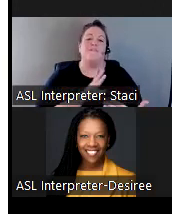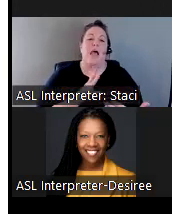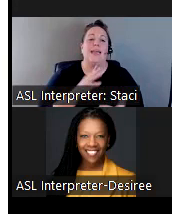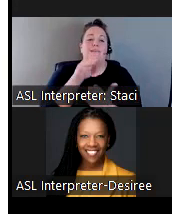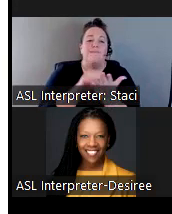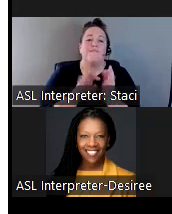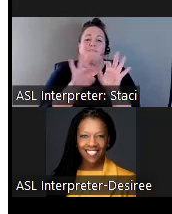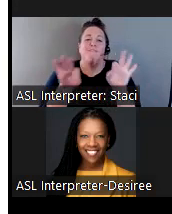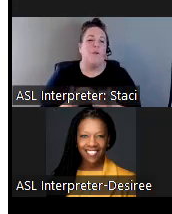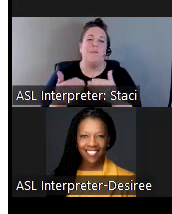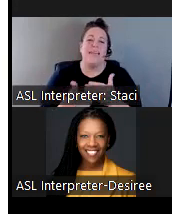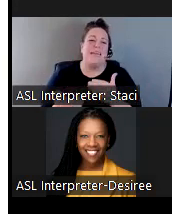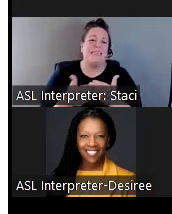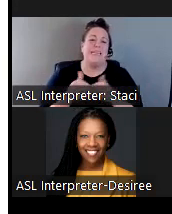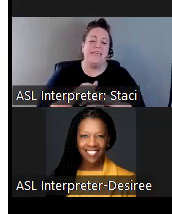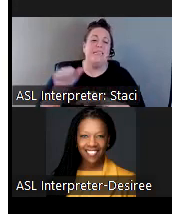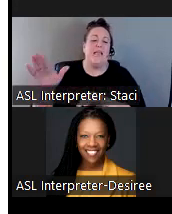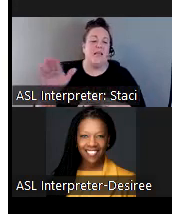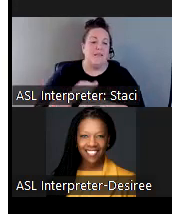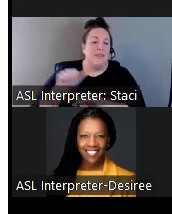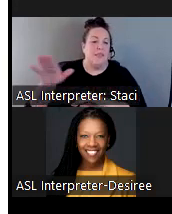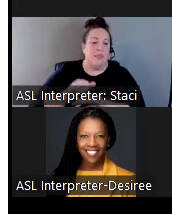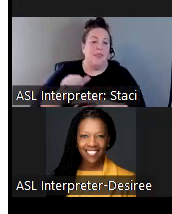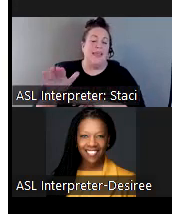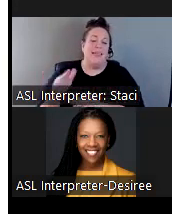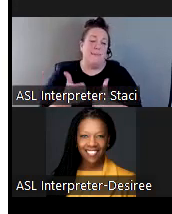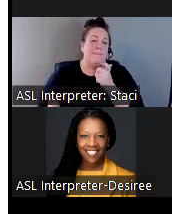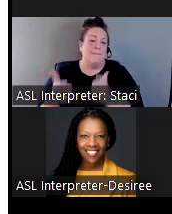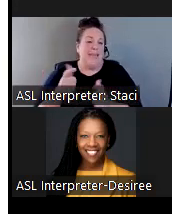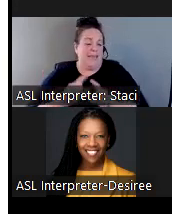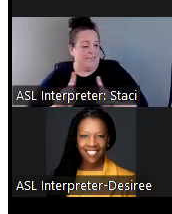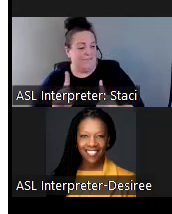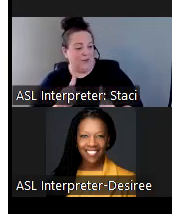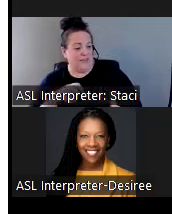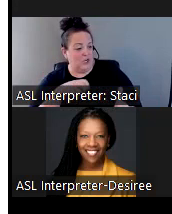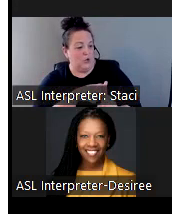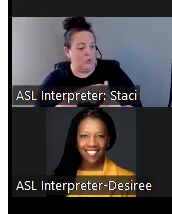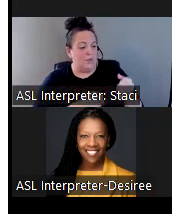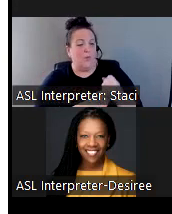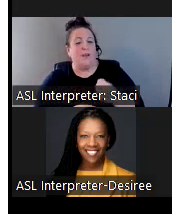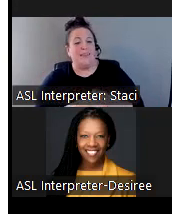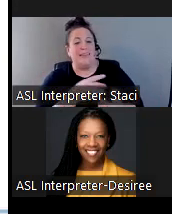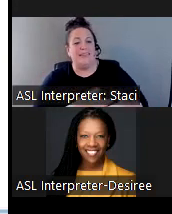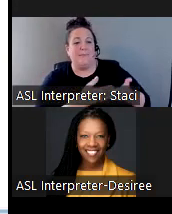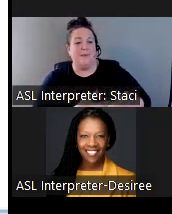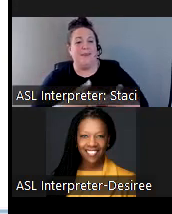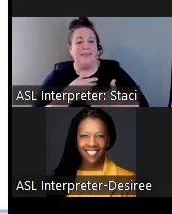because all of this information makes a huge difference in us finding these babies in Texas. Go ahead.